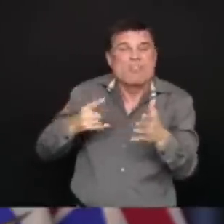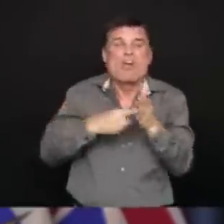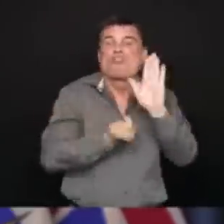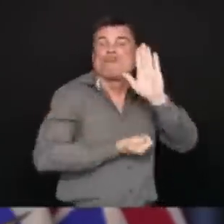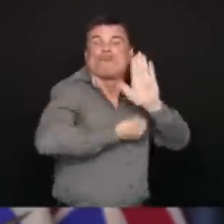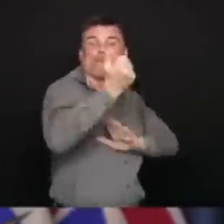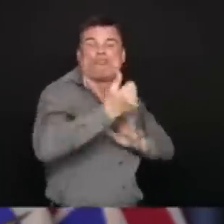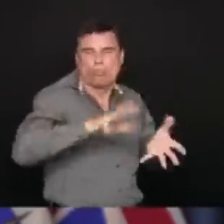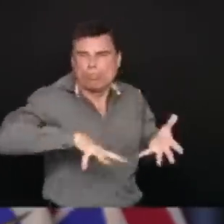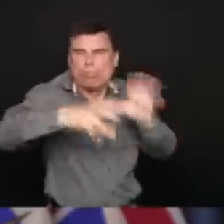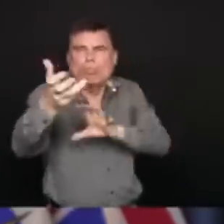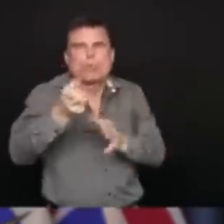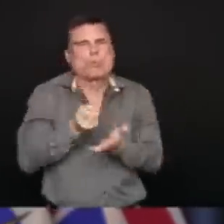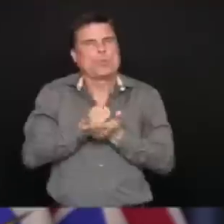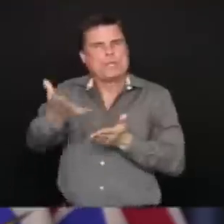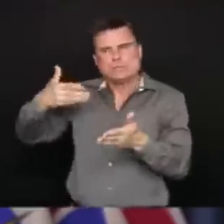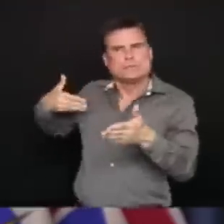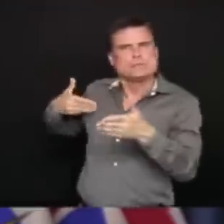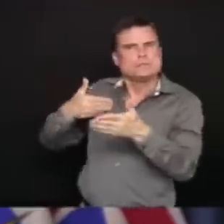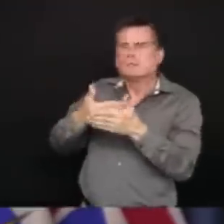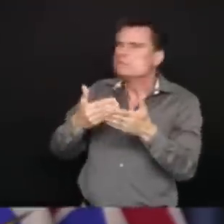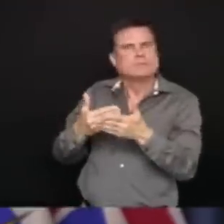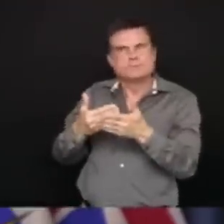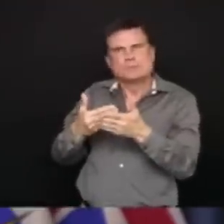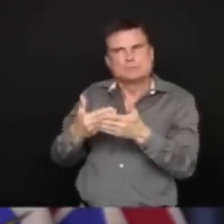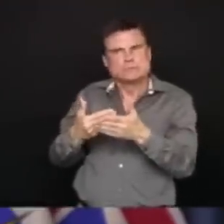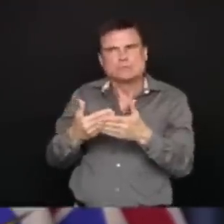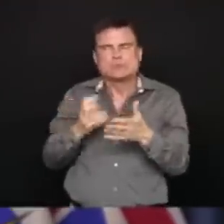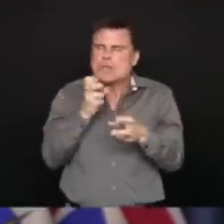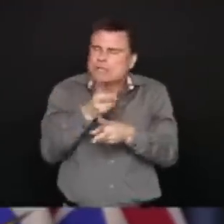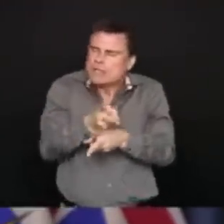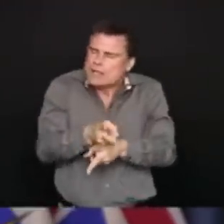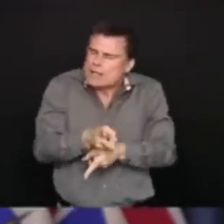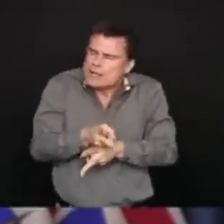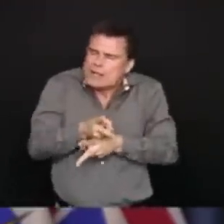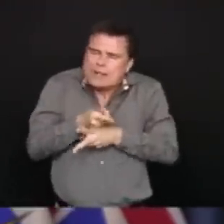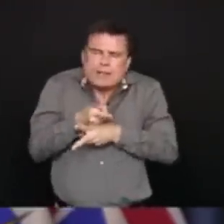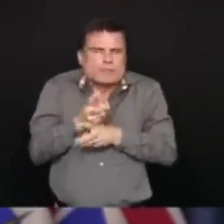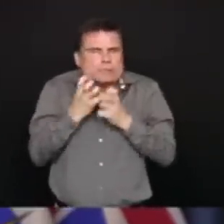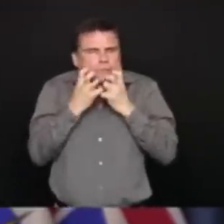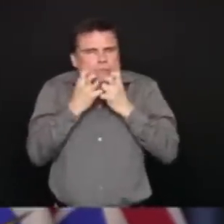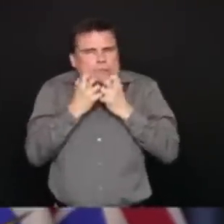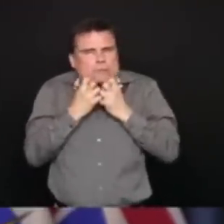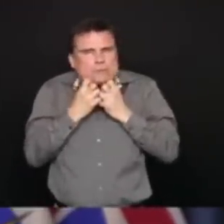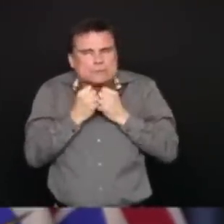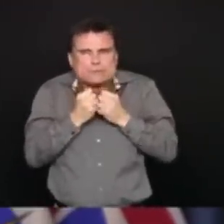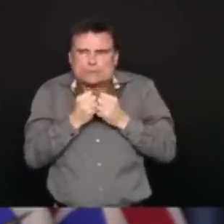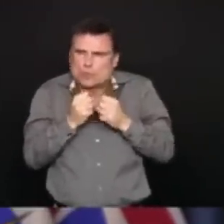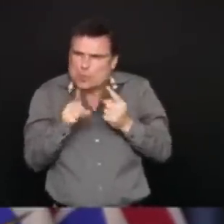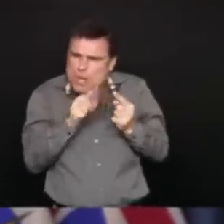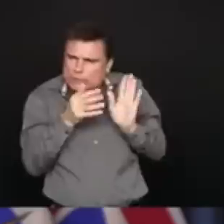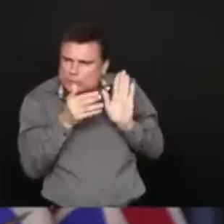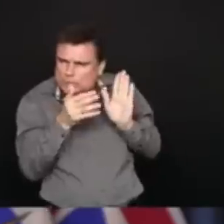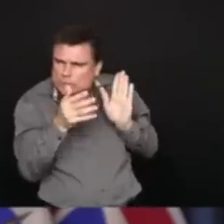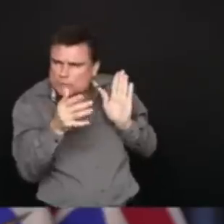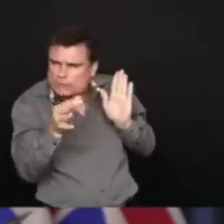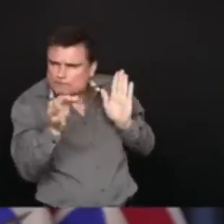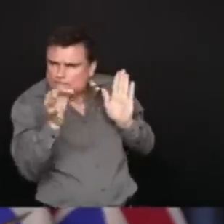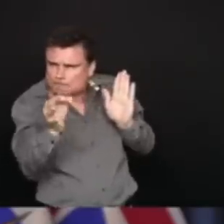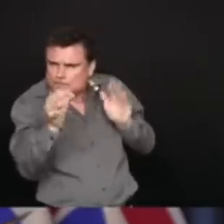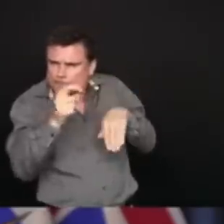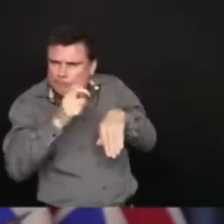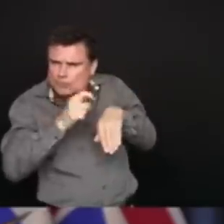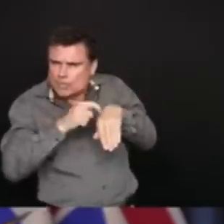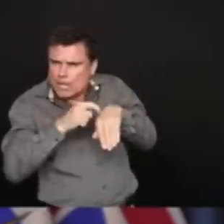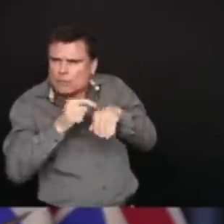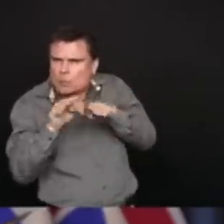us while opening up our economy, while opening up our health system as we move forward. And we've talked a lot in the last few